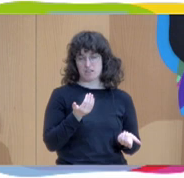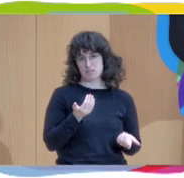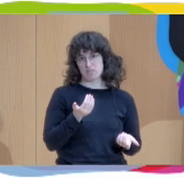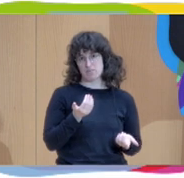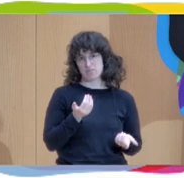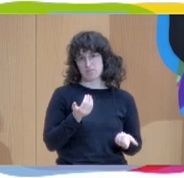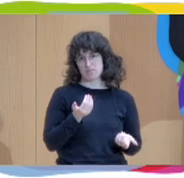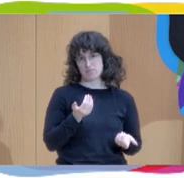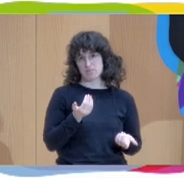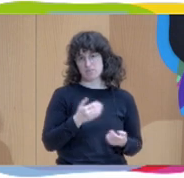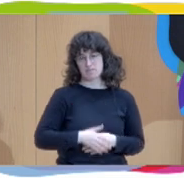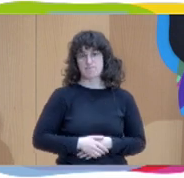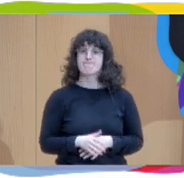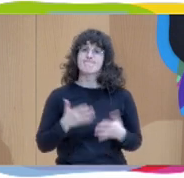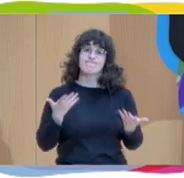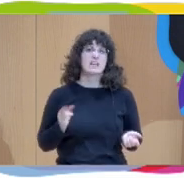So, this is the result.